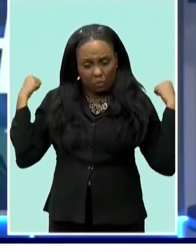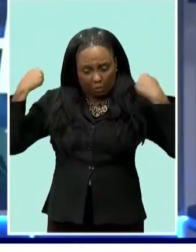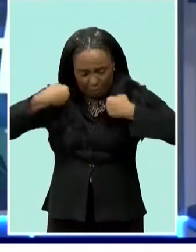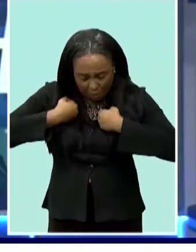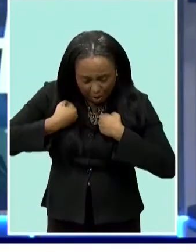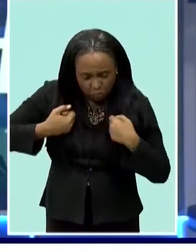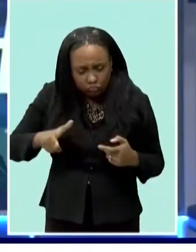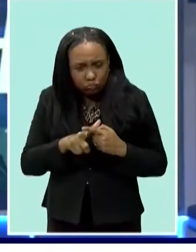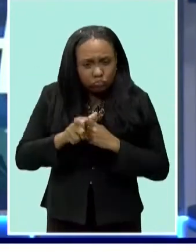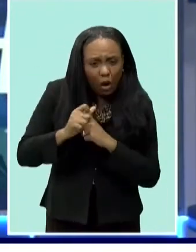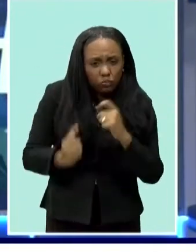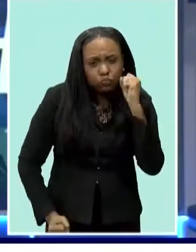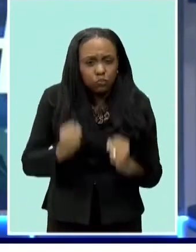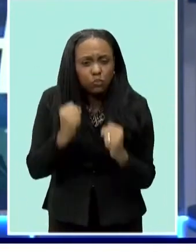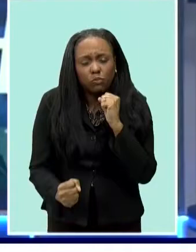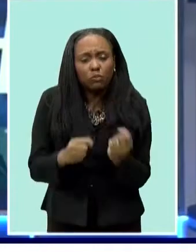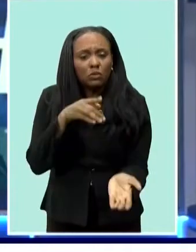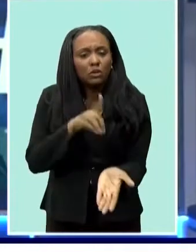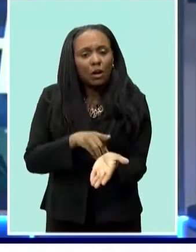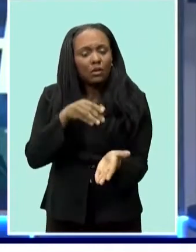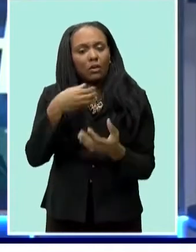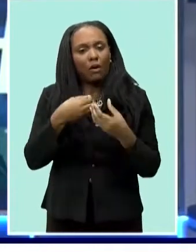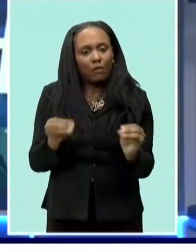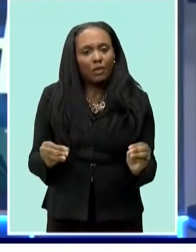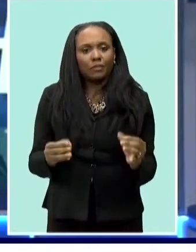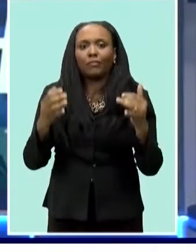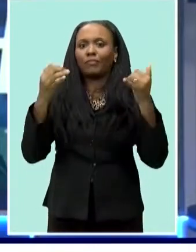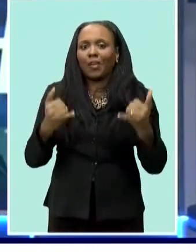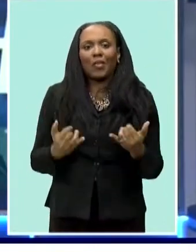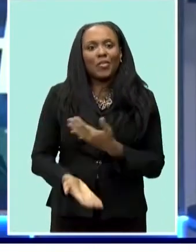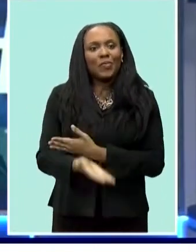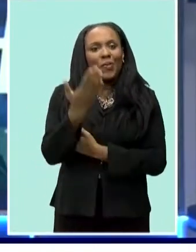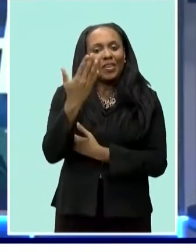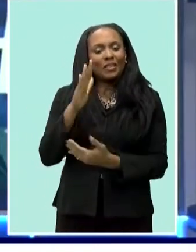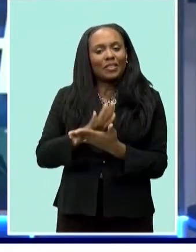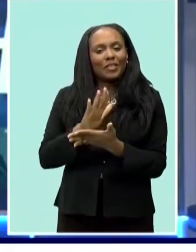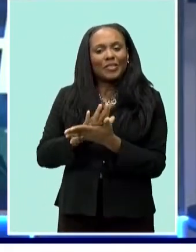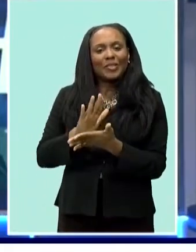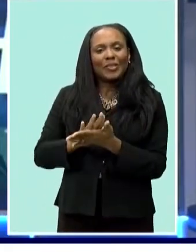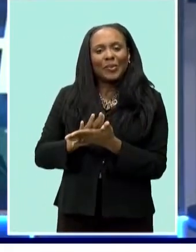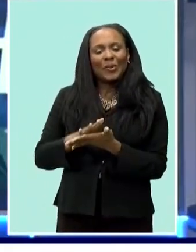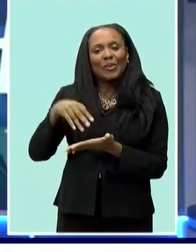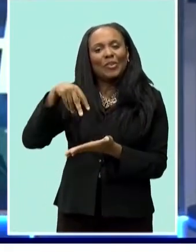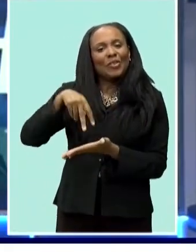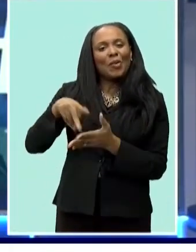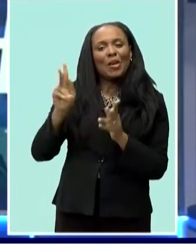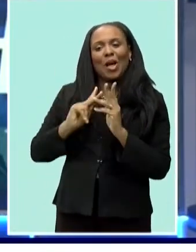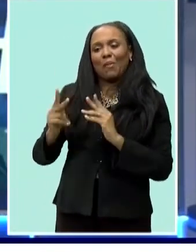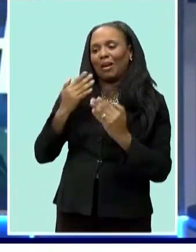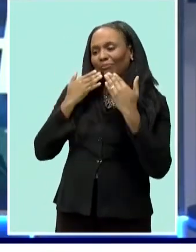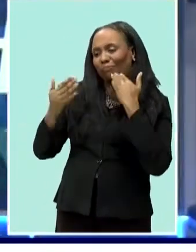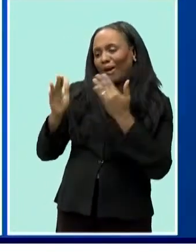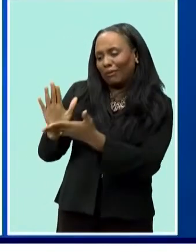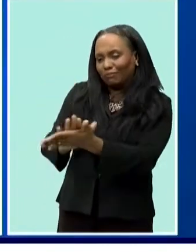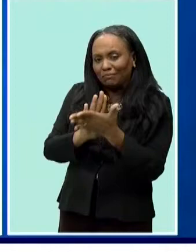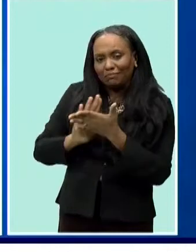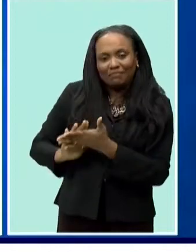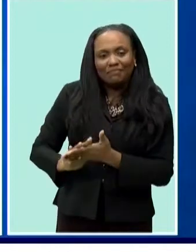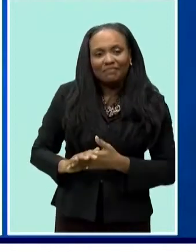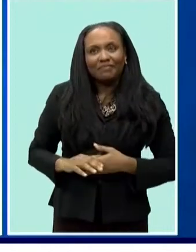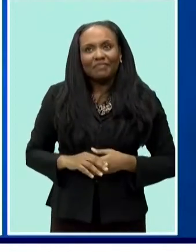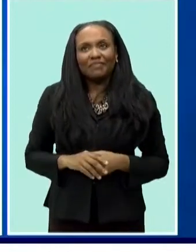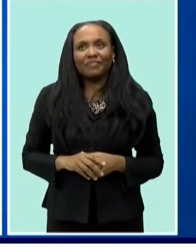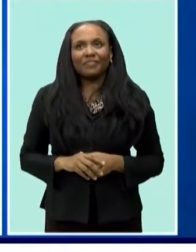immediate attention. Hailed as a good Samaritan, this morning at the Lodge School, he was thanked for his selfless act. Most of the mornings they